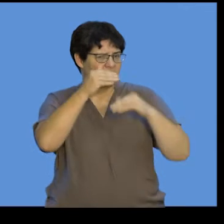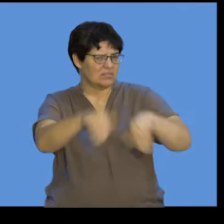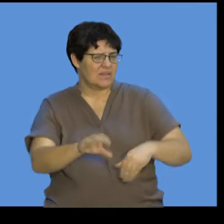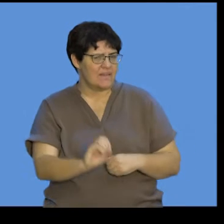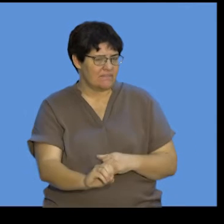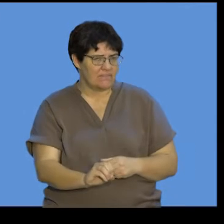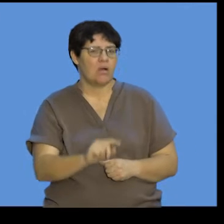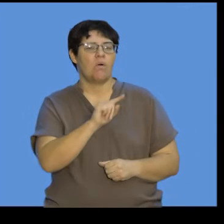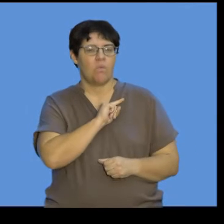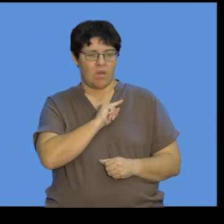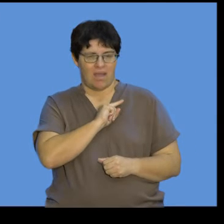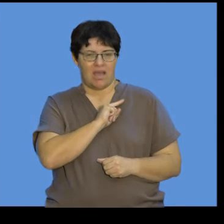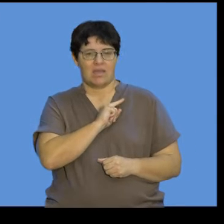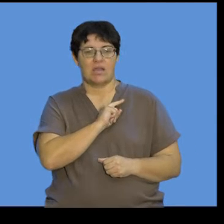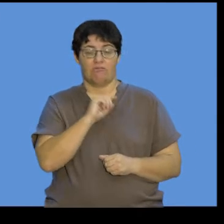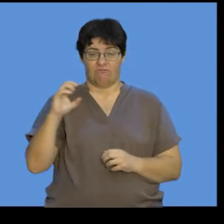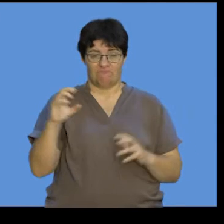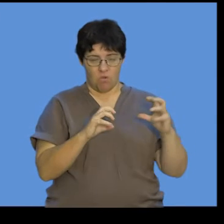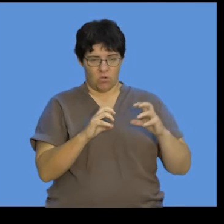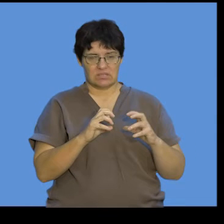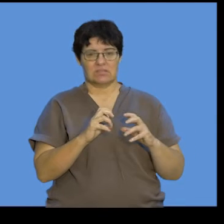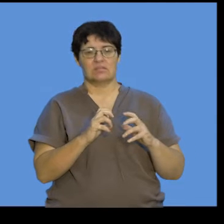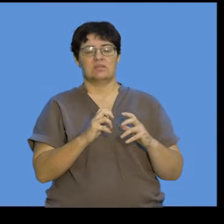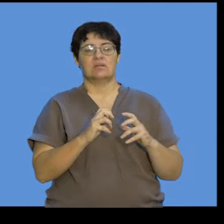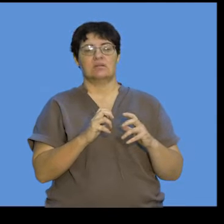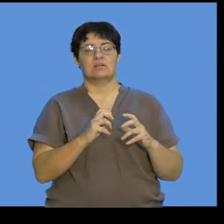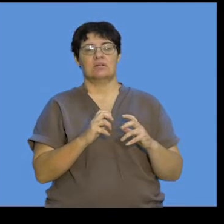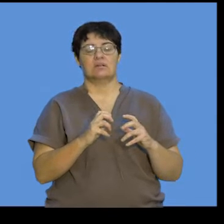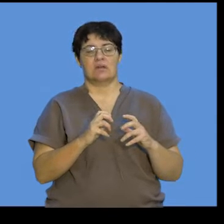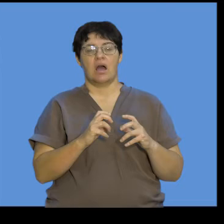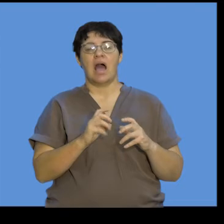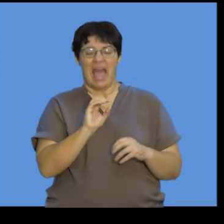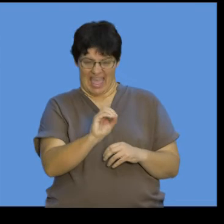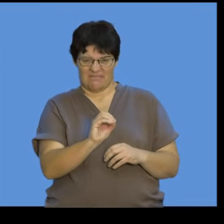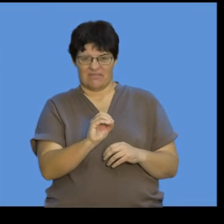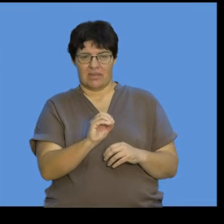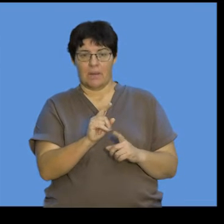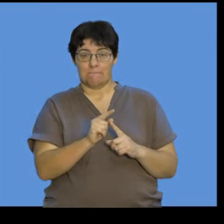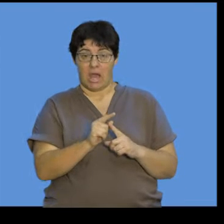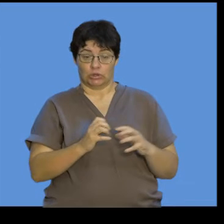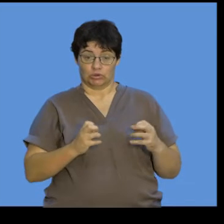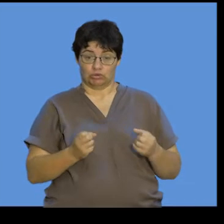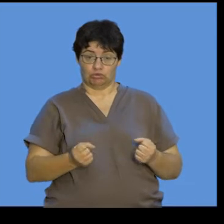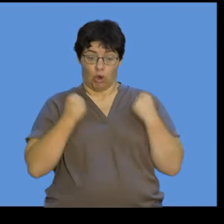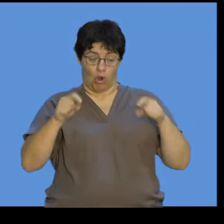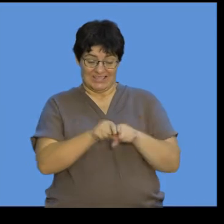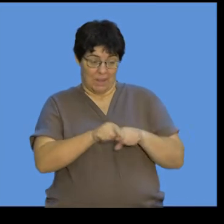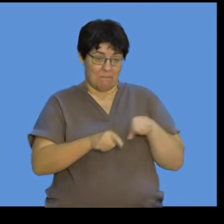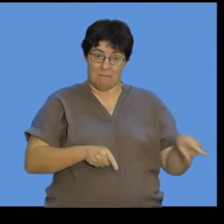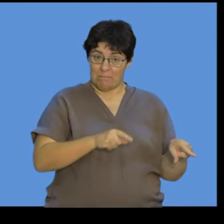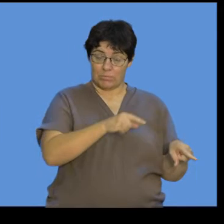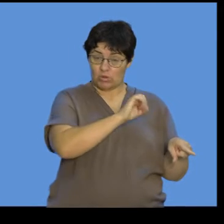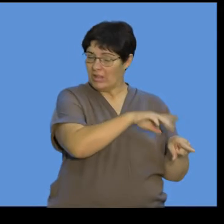Because there are slightly stronger forces that exist between the particles of a liquid as they